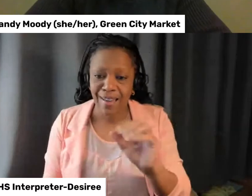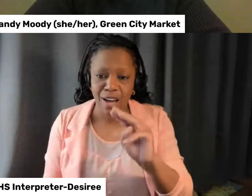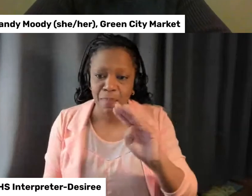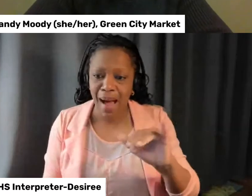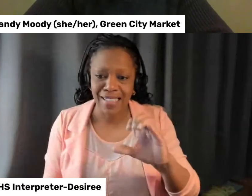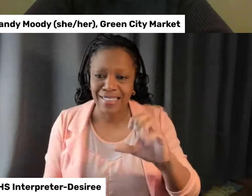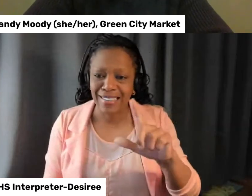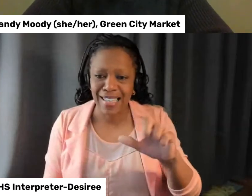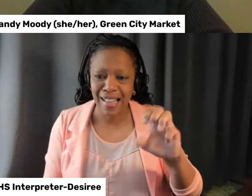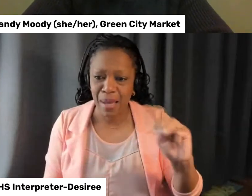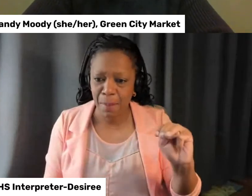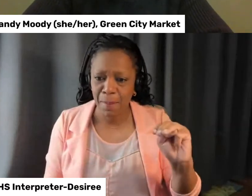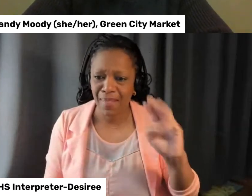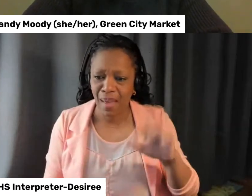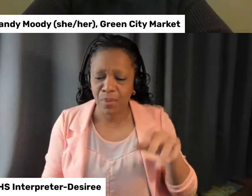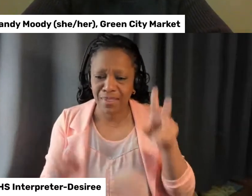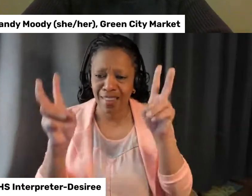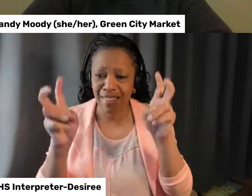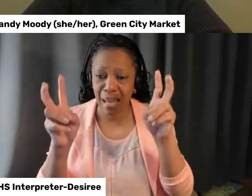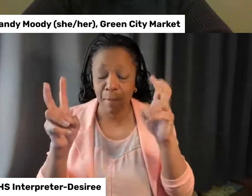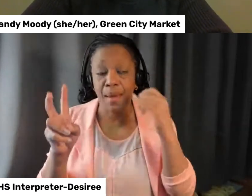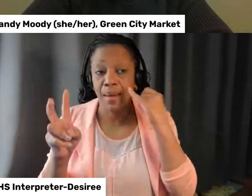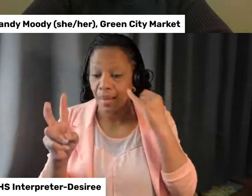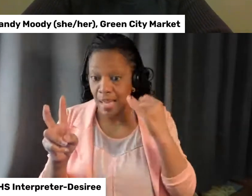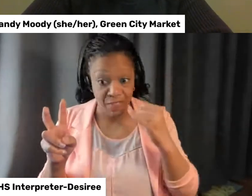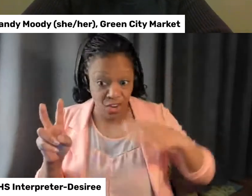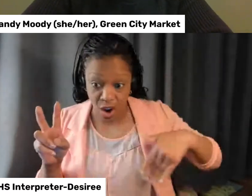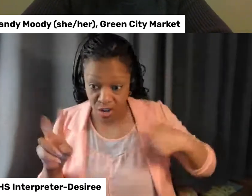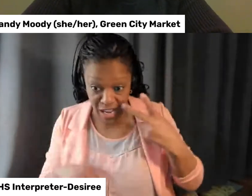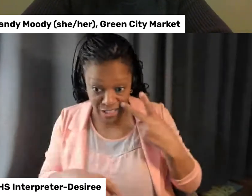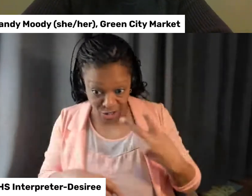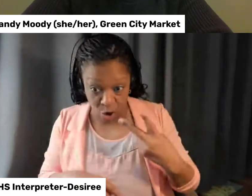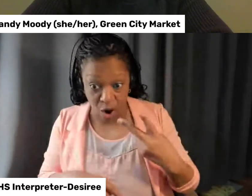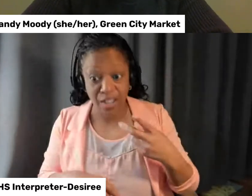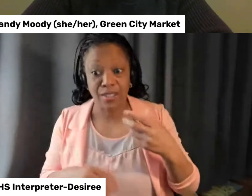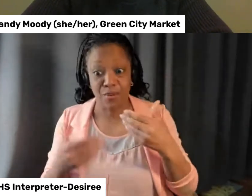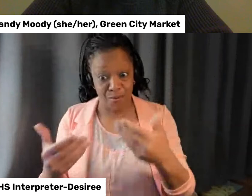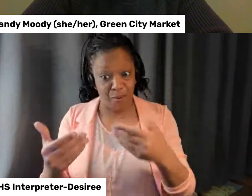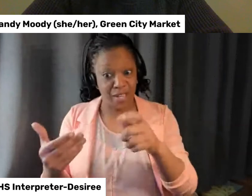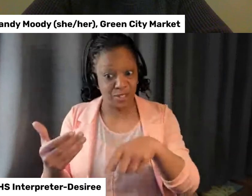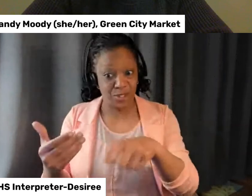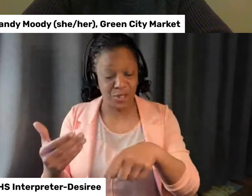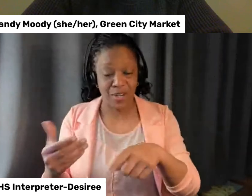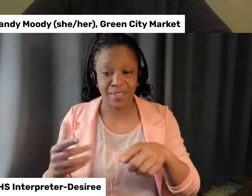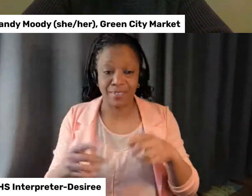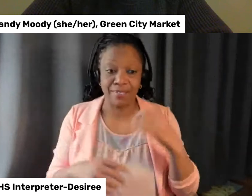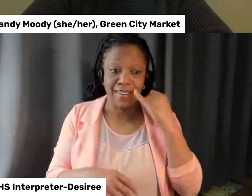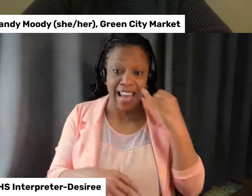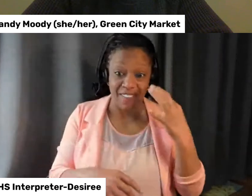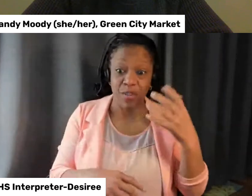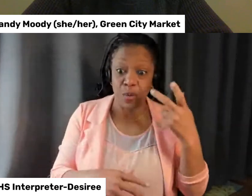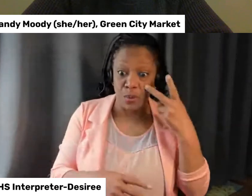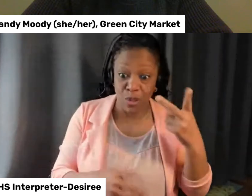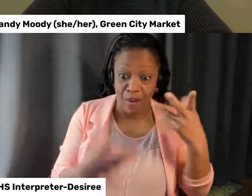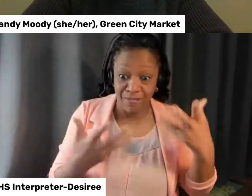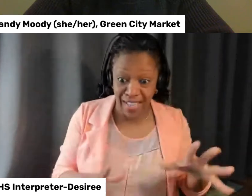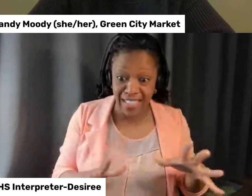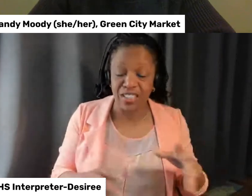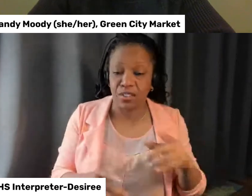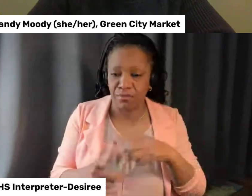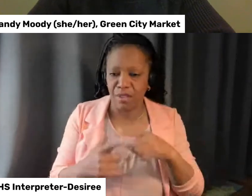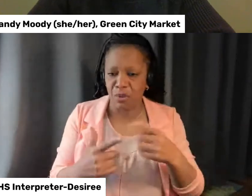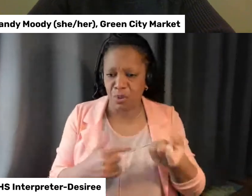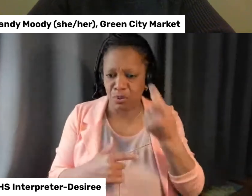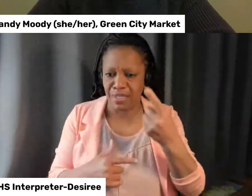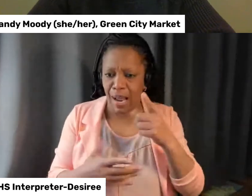think if you didn't see it, you should. And if you did see it, you know what I'm talking about. And I think that this